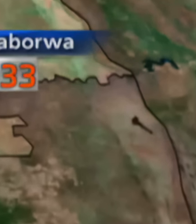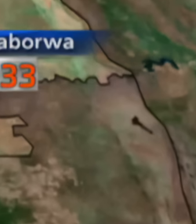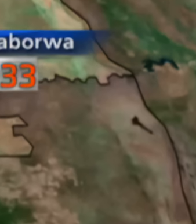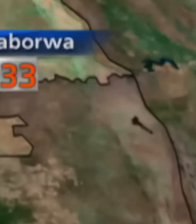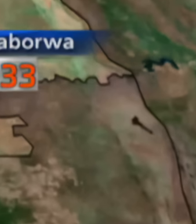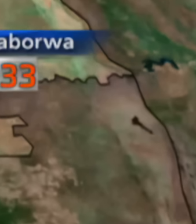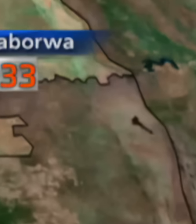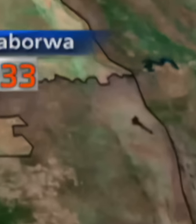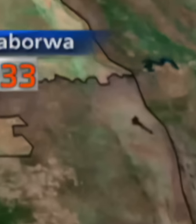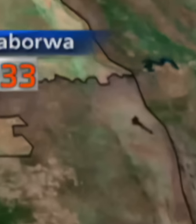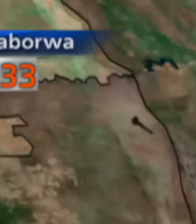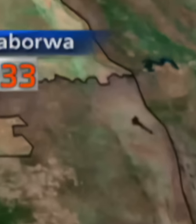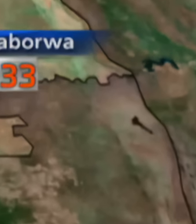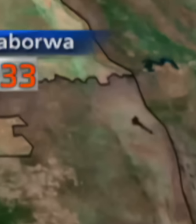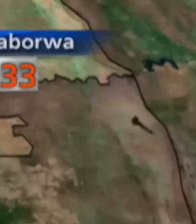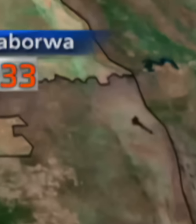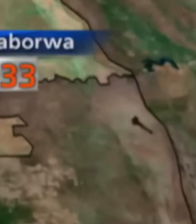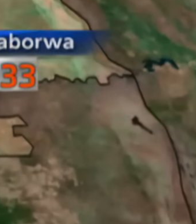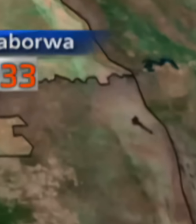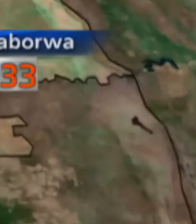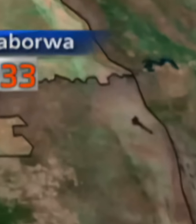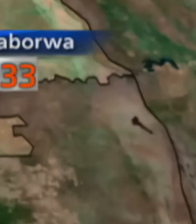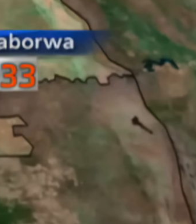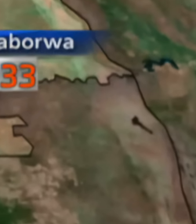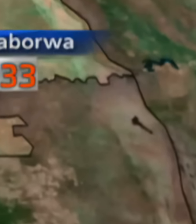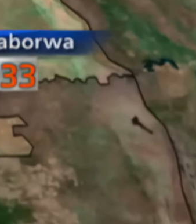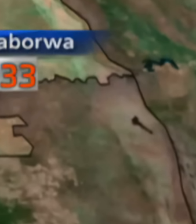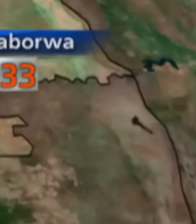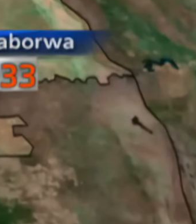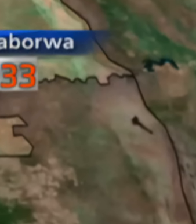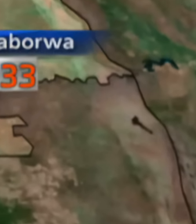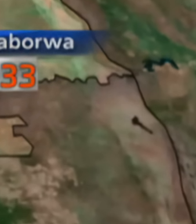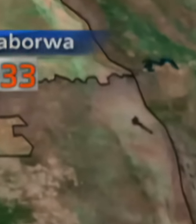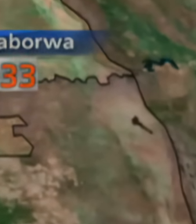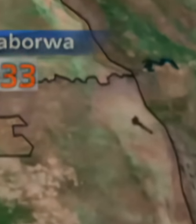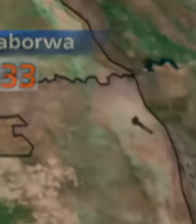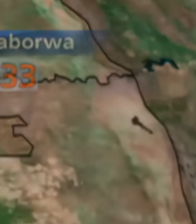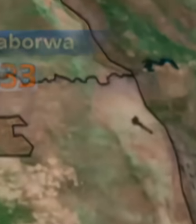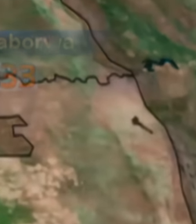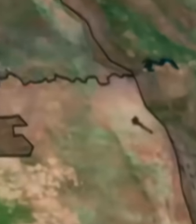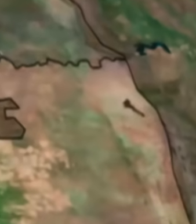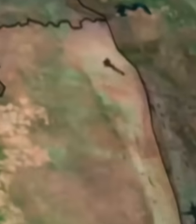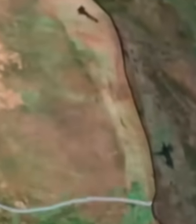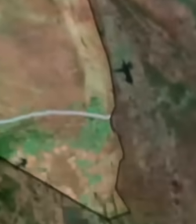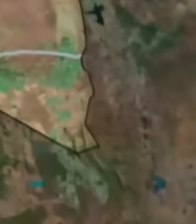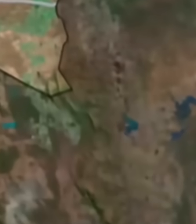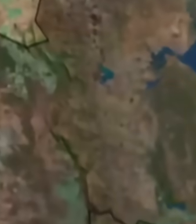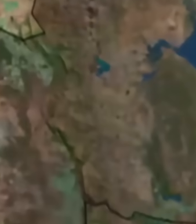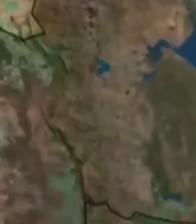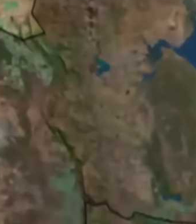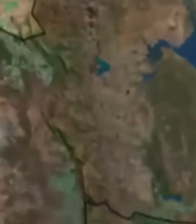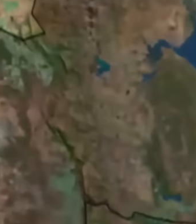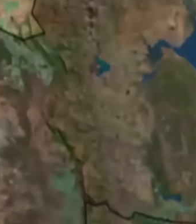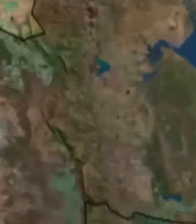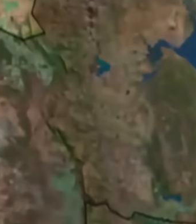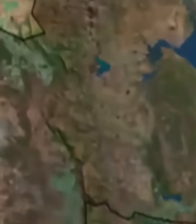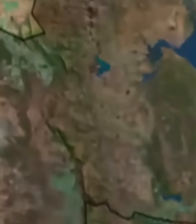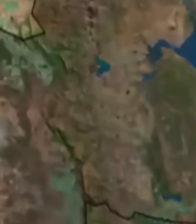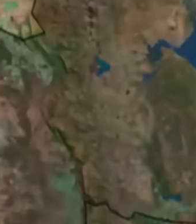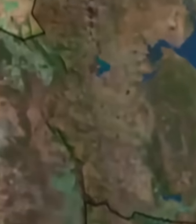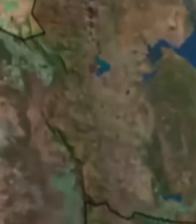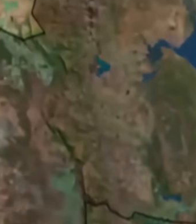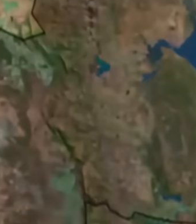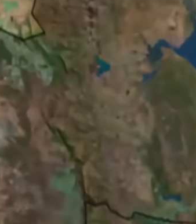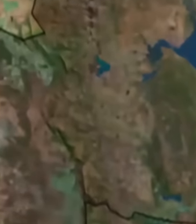le 32 ka dikarolong tše go fitlha bjelo ka Bothaba Zimbili le a fišhela ka moswane ke masomepedi senyane ke sa go lebale le ka Mokopane wana le go ka